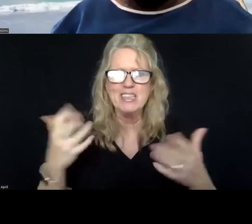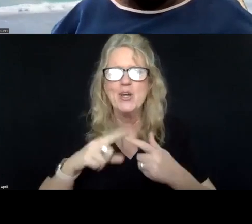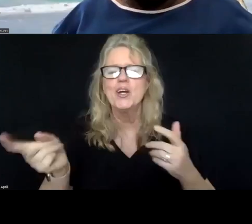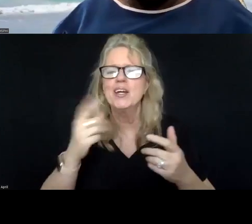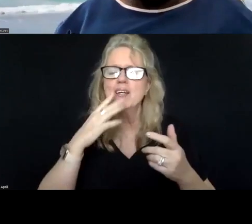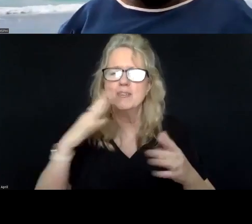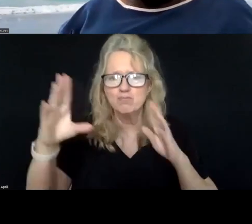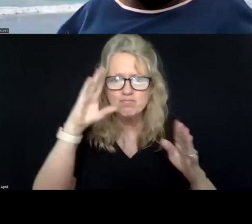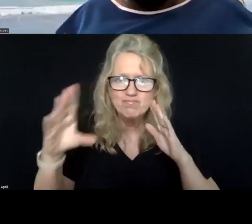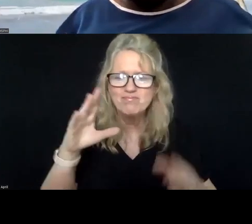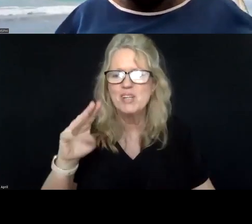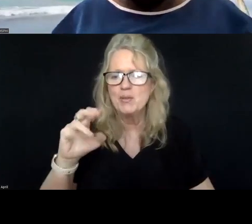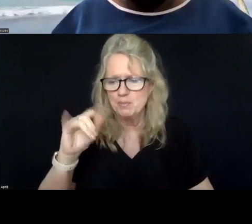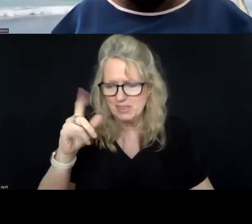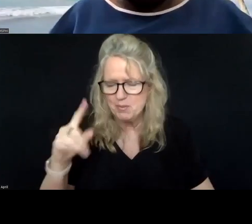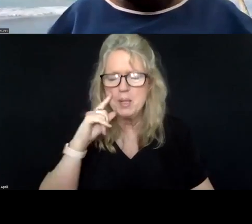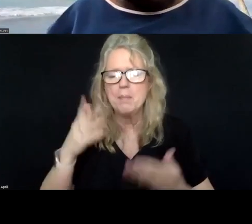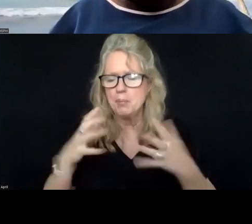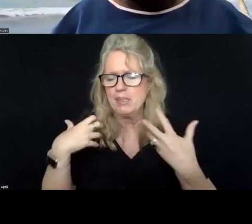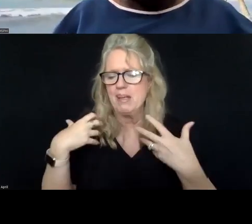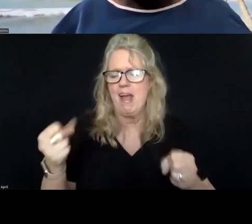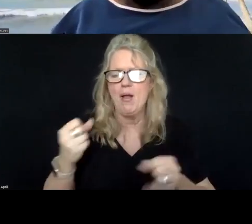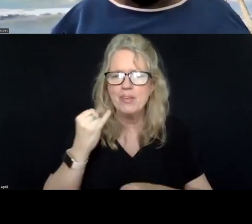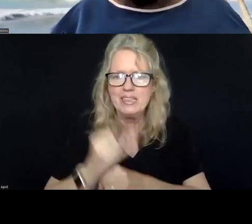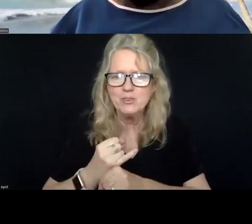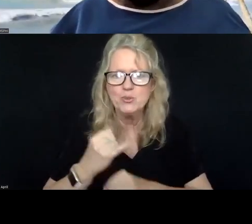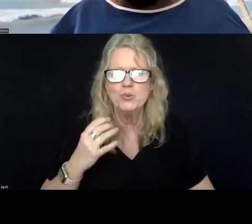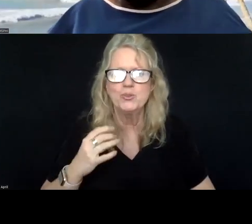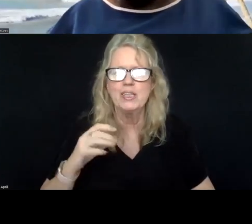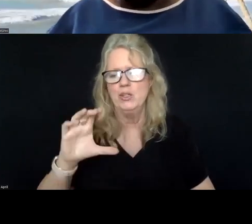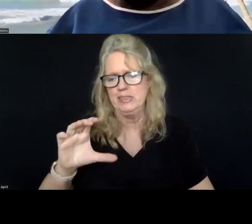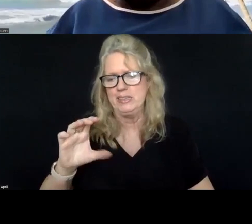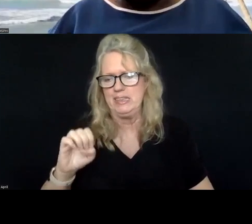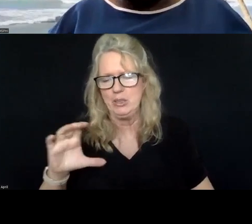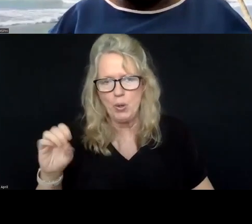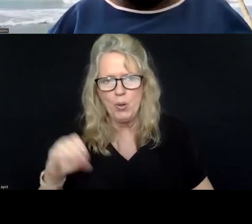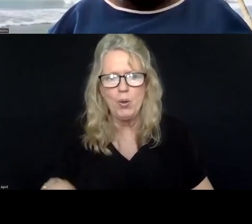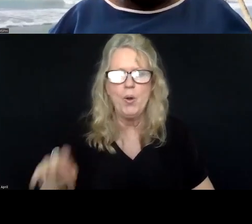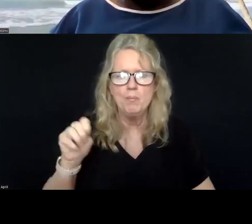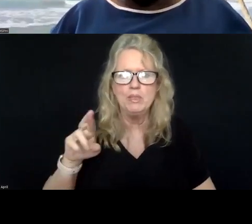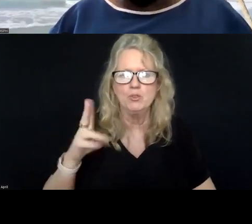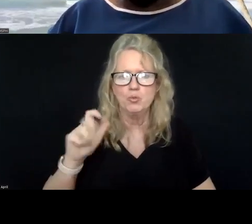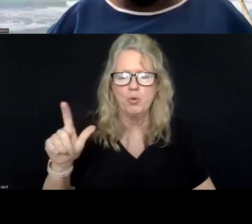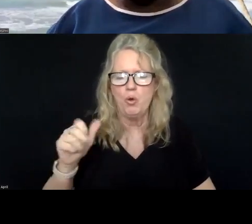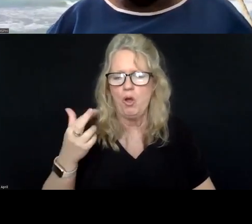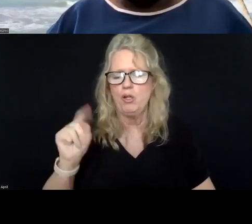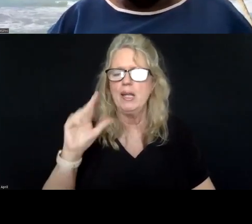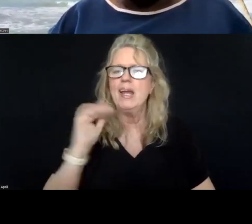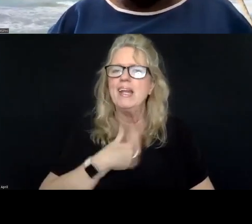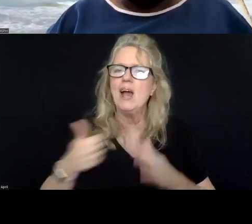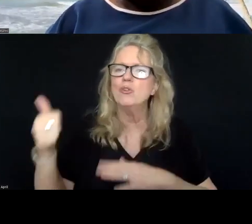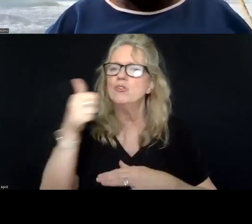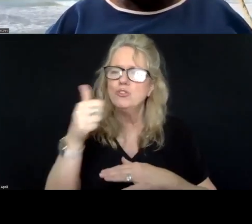greetings from Mississippi Public Health Institute, our CEO, Mr. Roy Hart, and our Chief